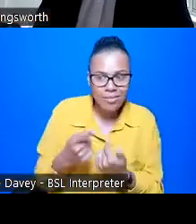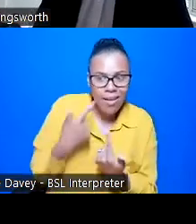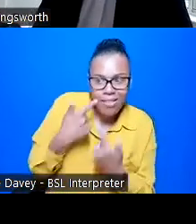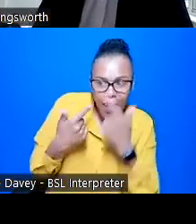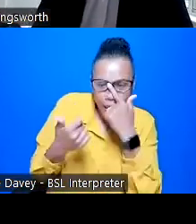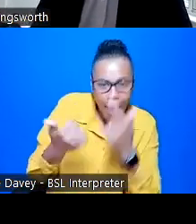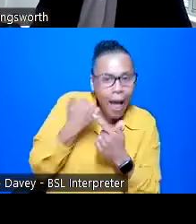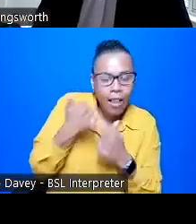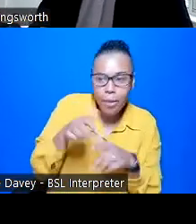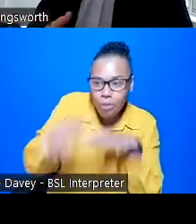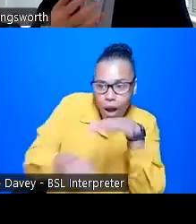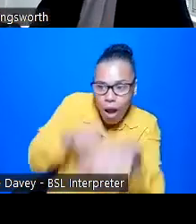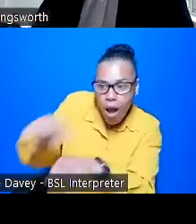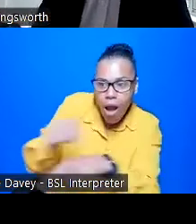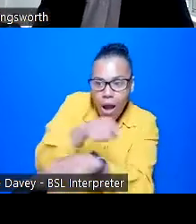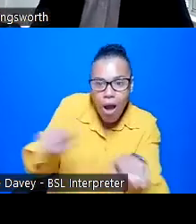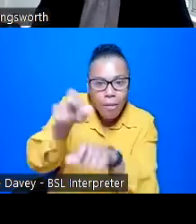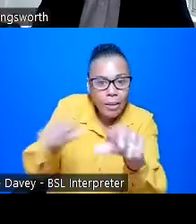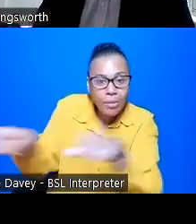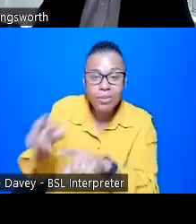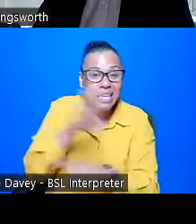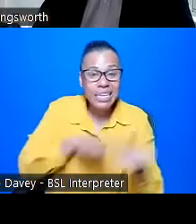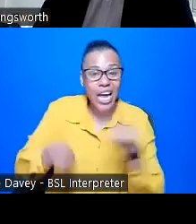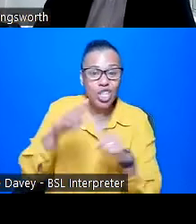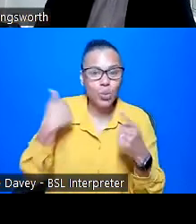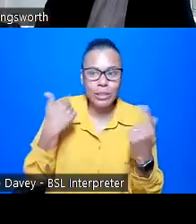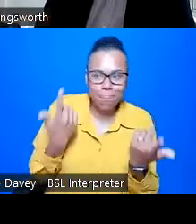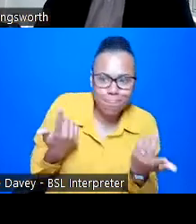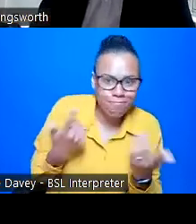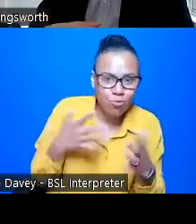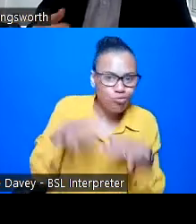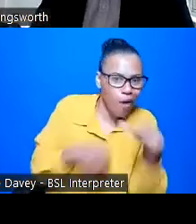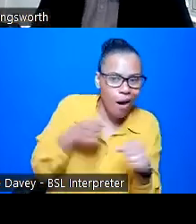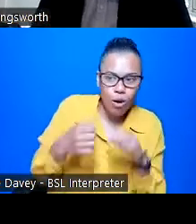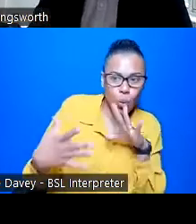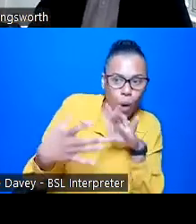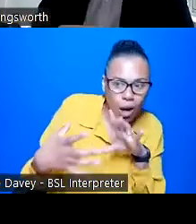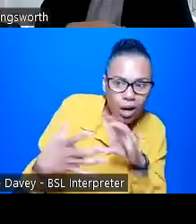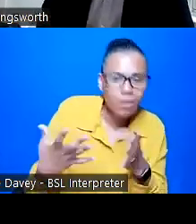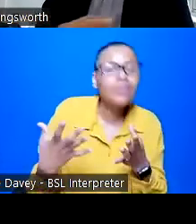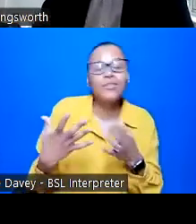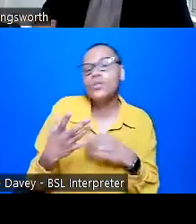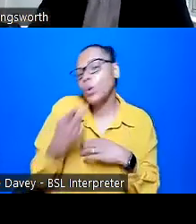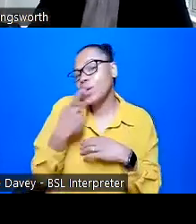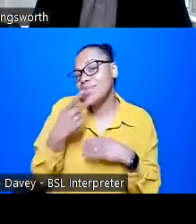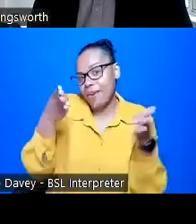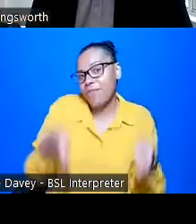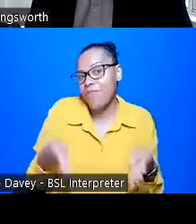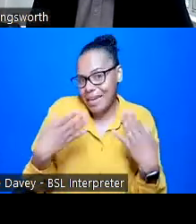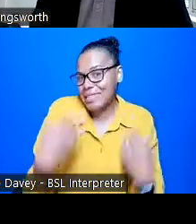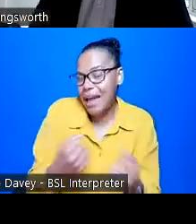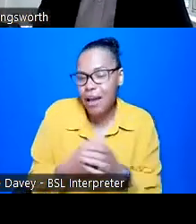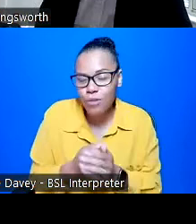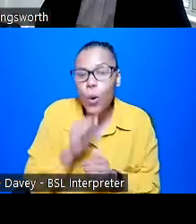reach individuals in a way that we nationally simply can't. So there is another second phase there, and we're bringing forward with that a number